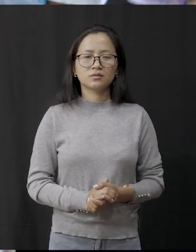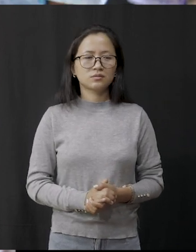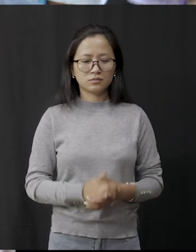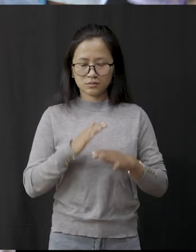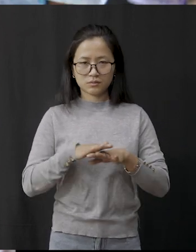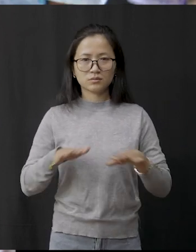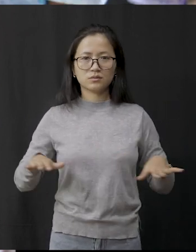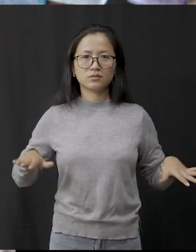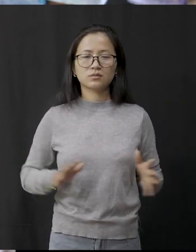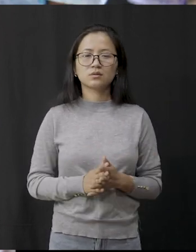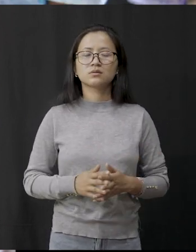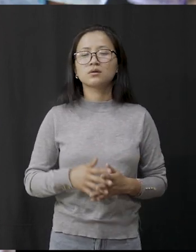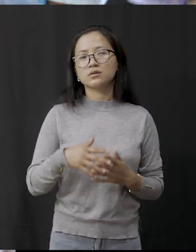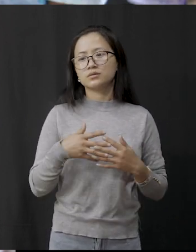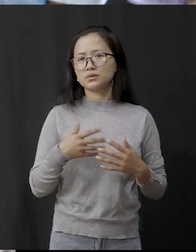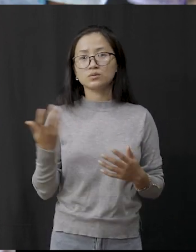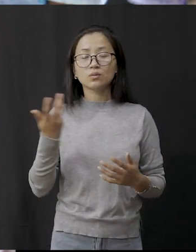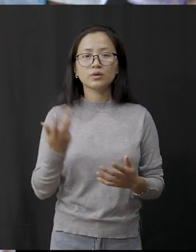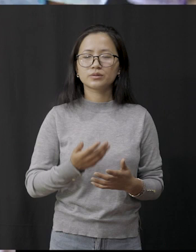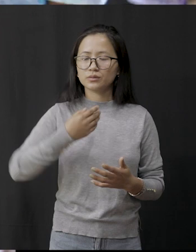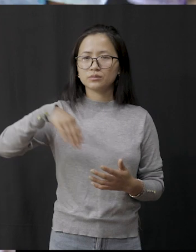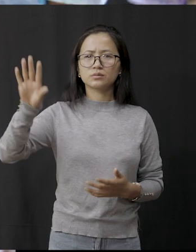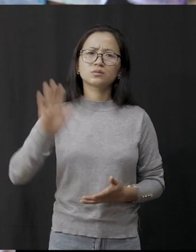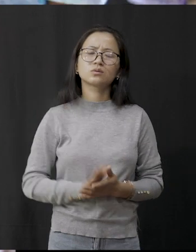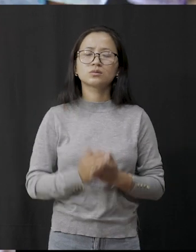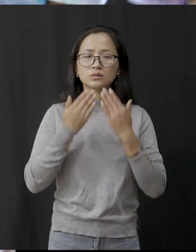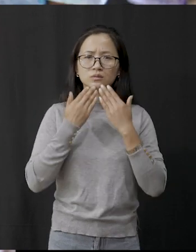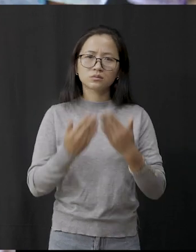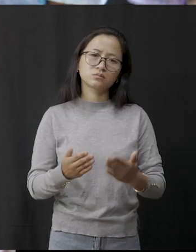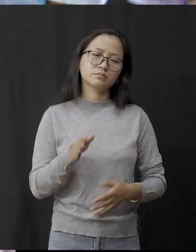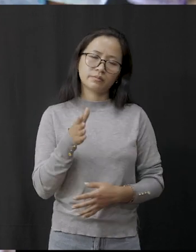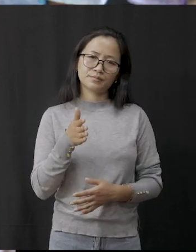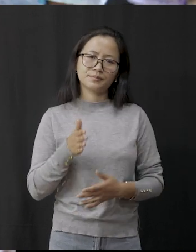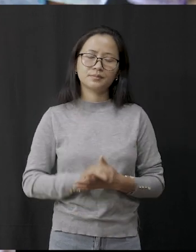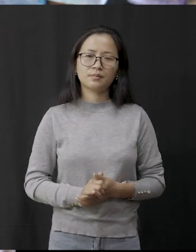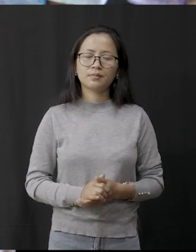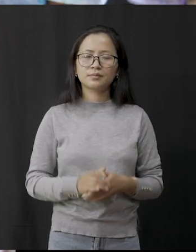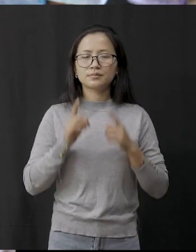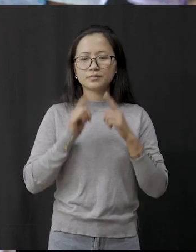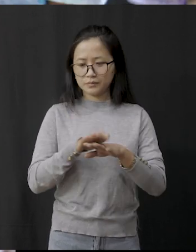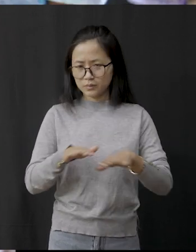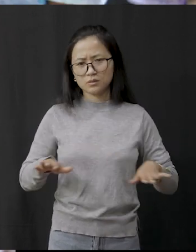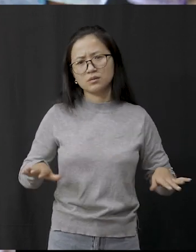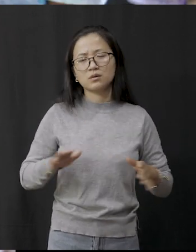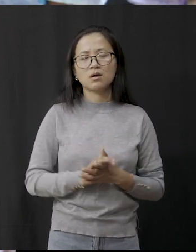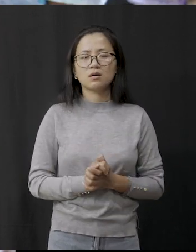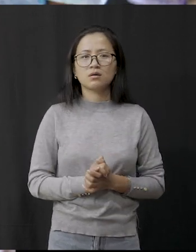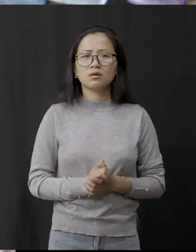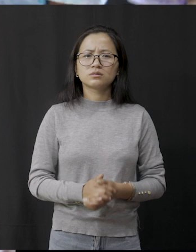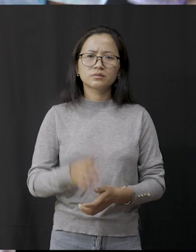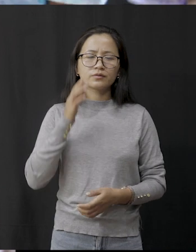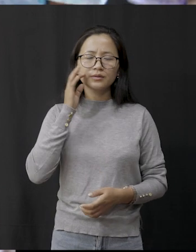Now students, so that's why they cannot go to school. But student, let me tell you that it is